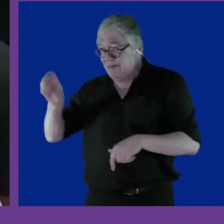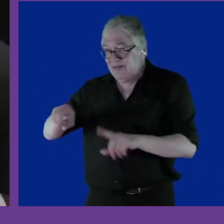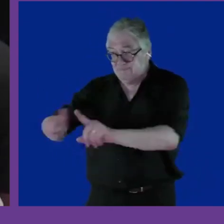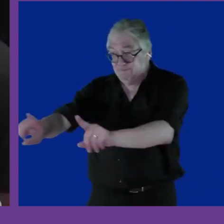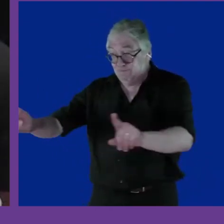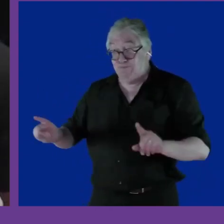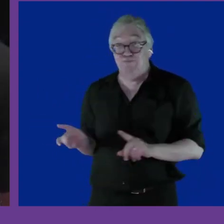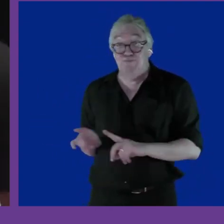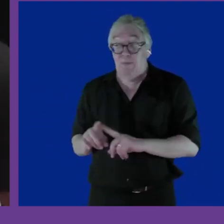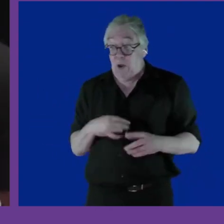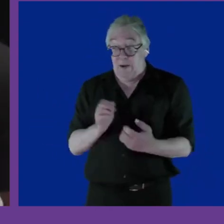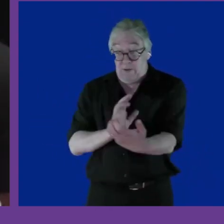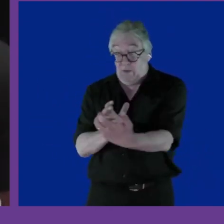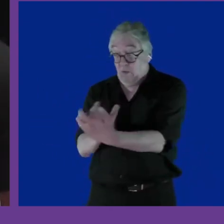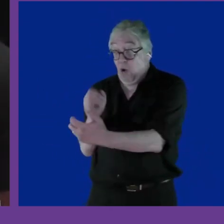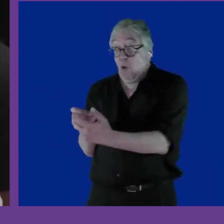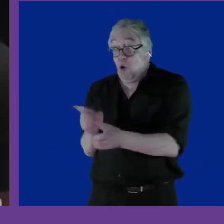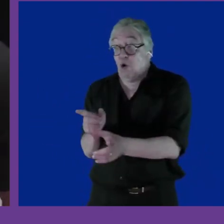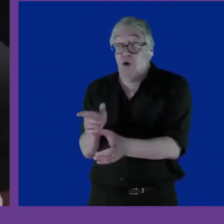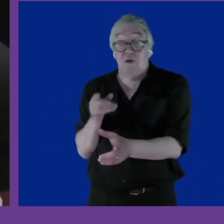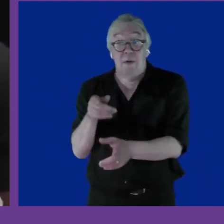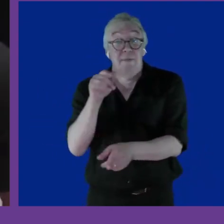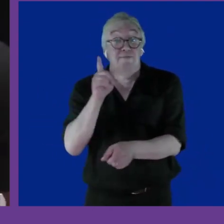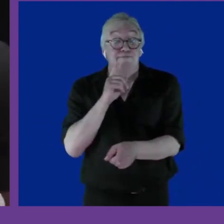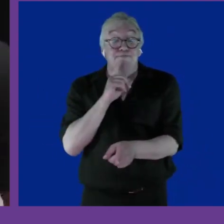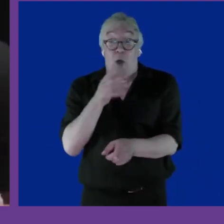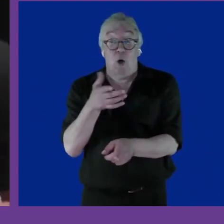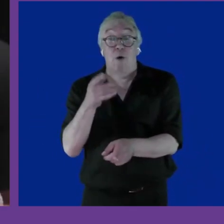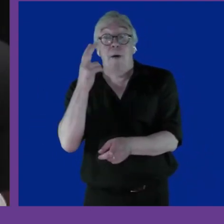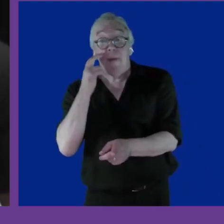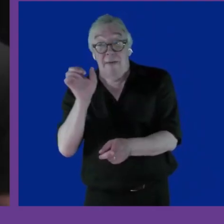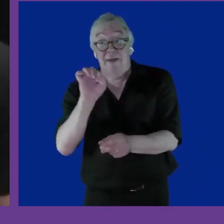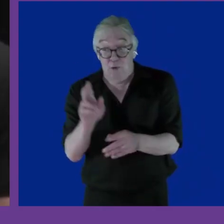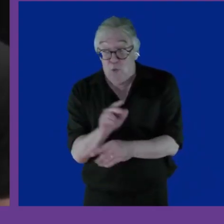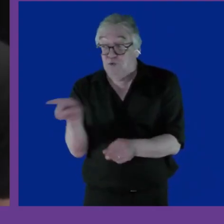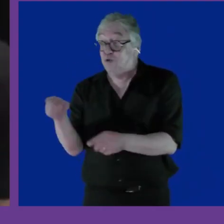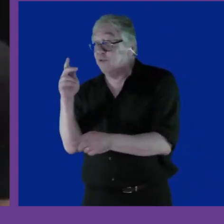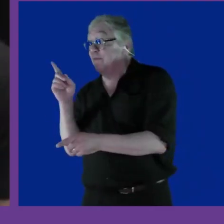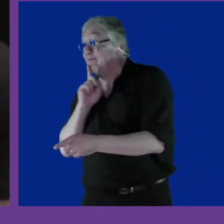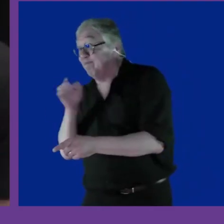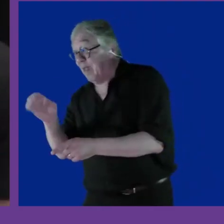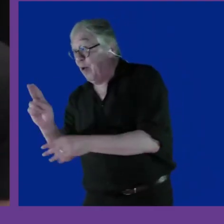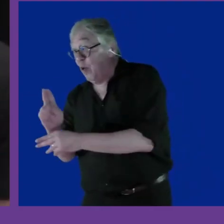the product must work for people who can't see, can't hear, and so on.